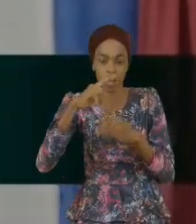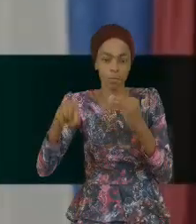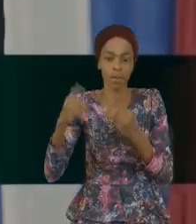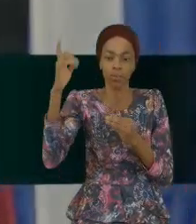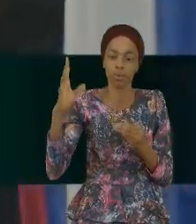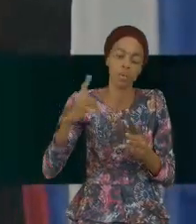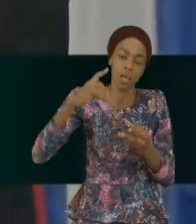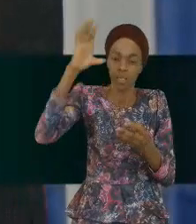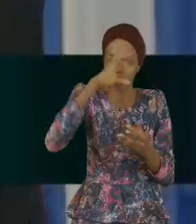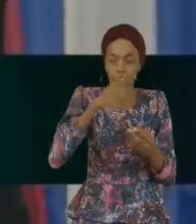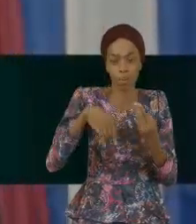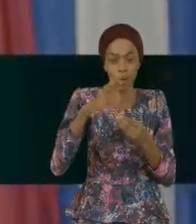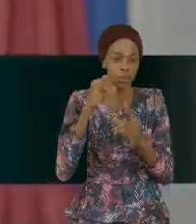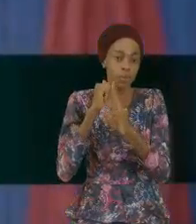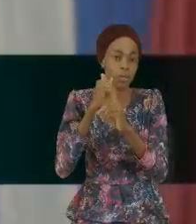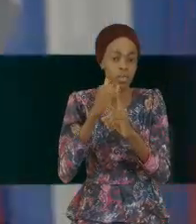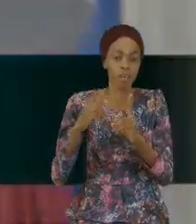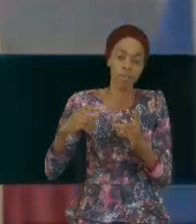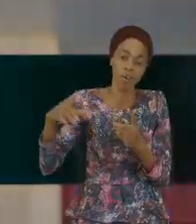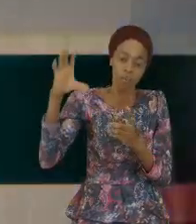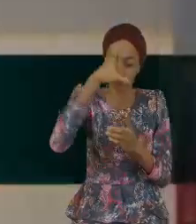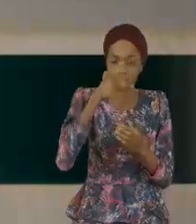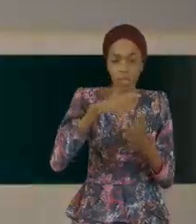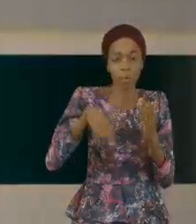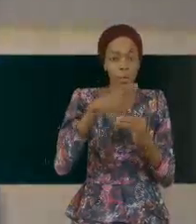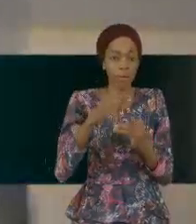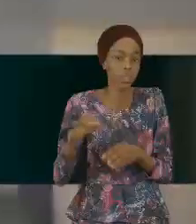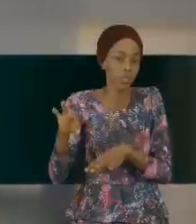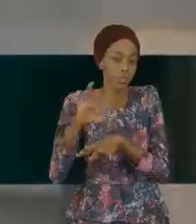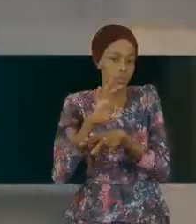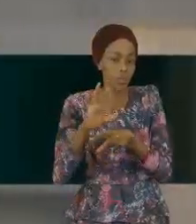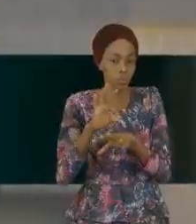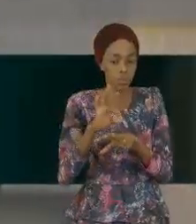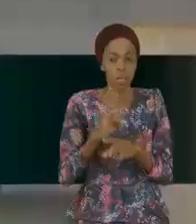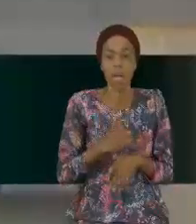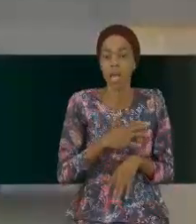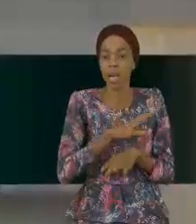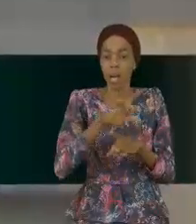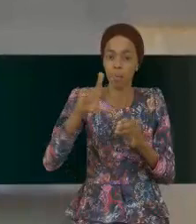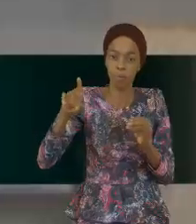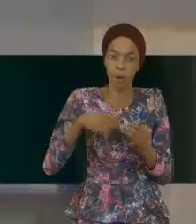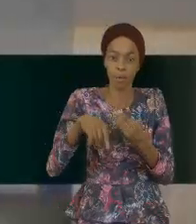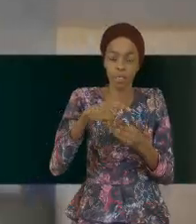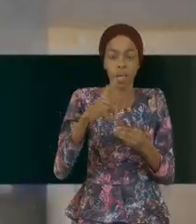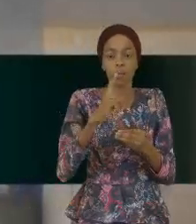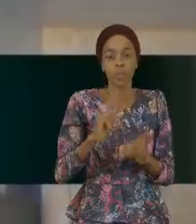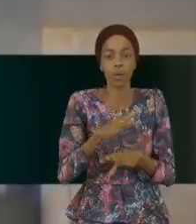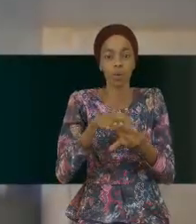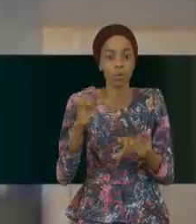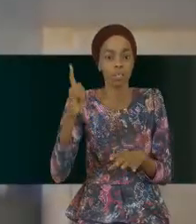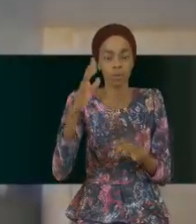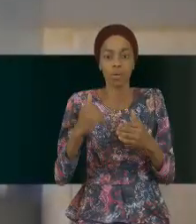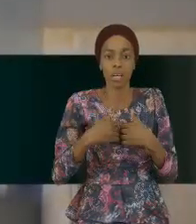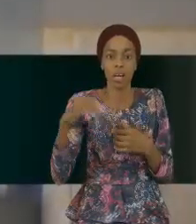yourself, findings about the field, and findings about the calling the Lord has given you, the findings